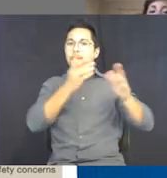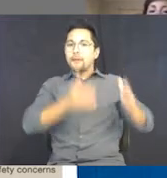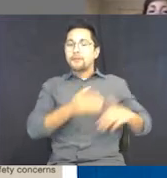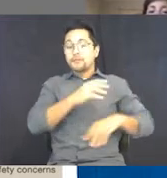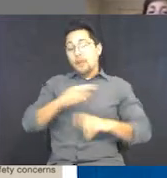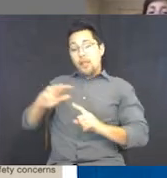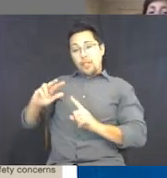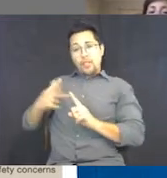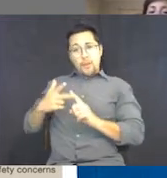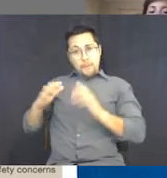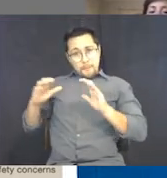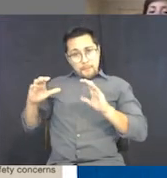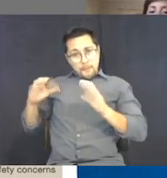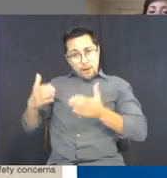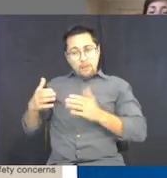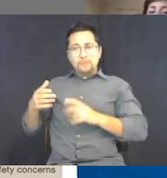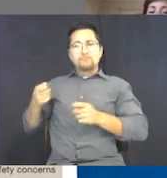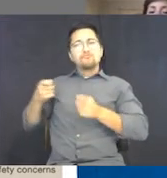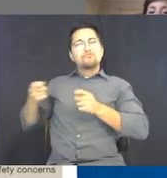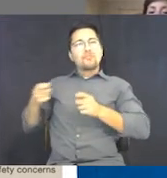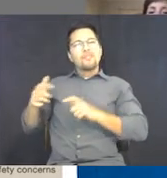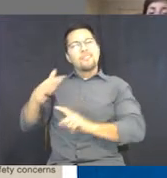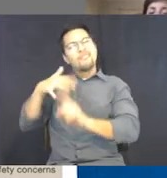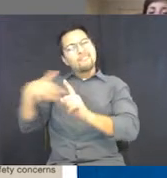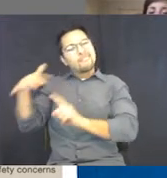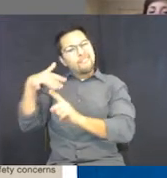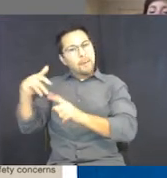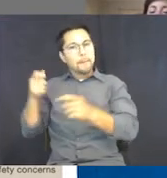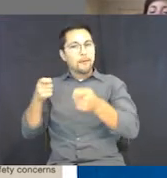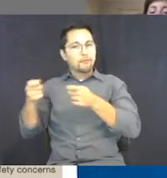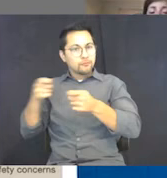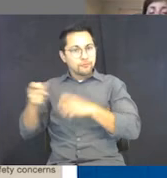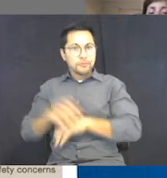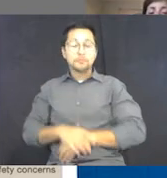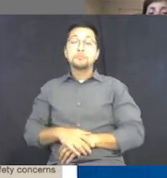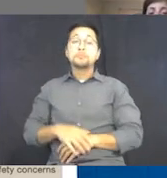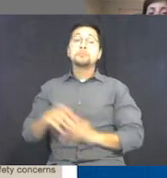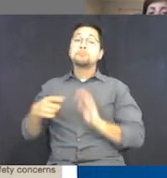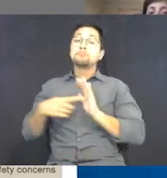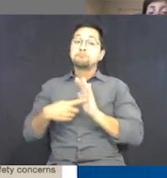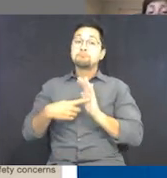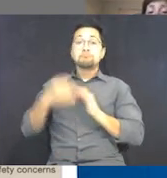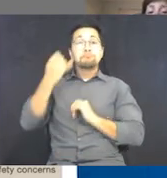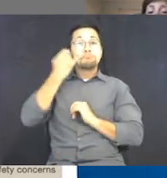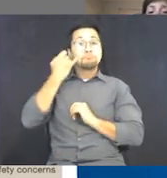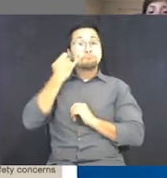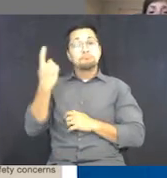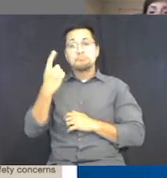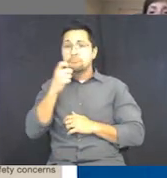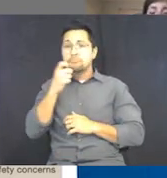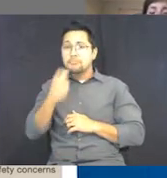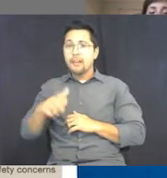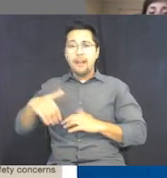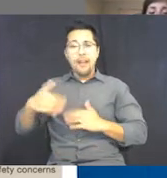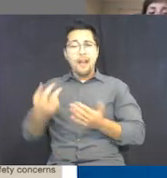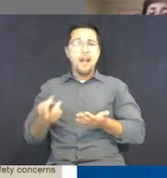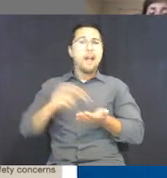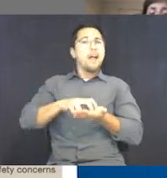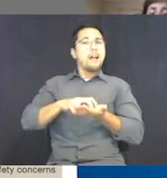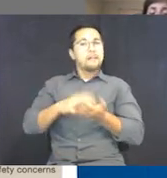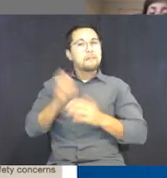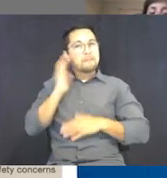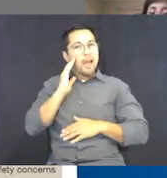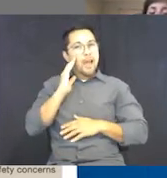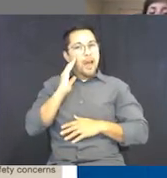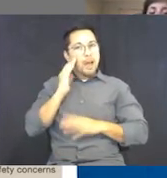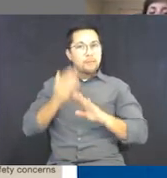sensor, then turn on a light, blink a light in the room, helping them to get out of bed. Or if somebody gets out of bed during